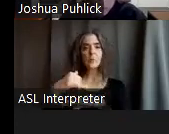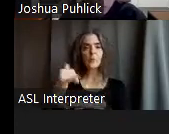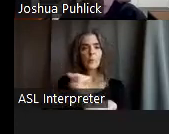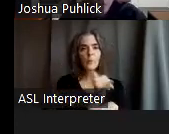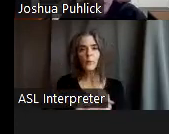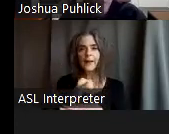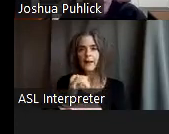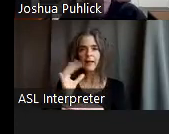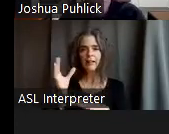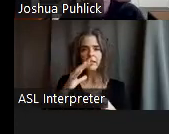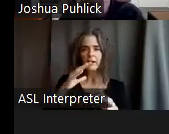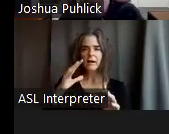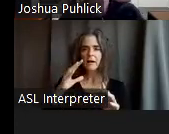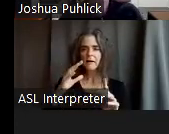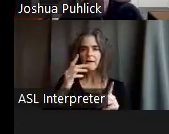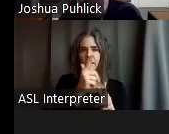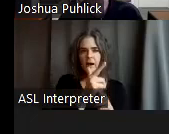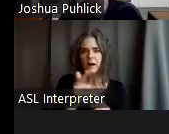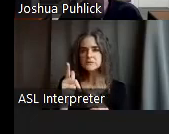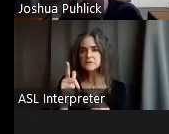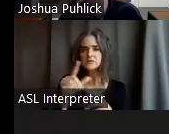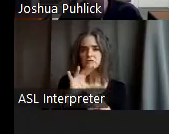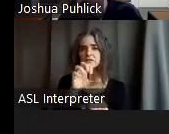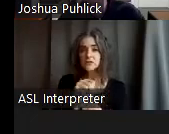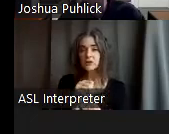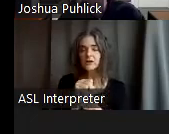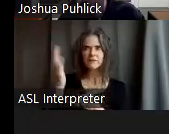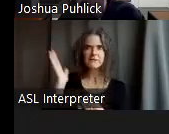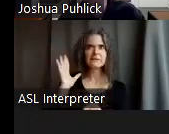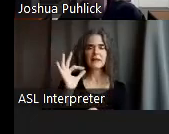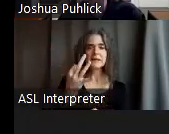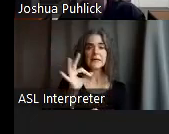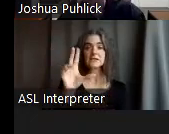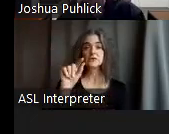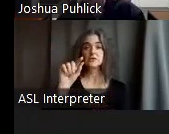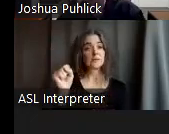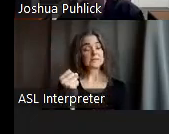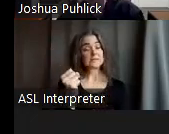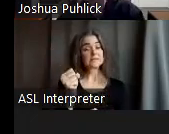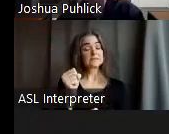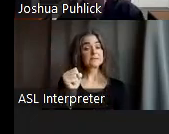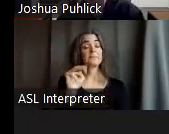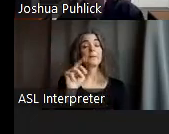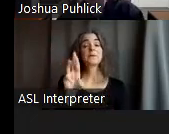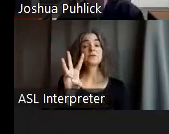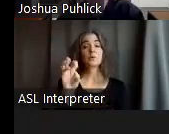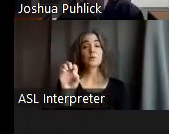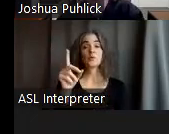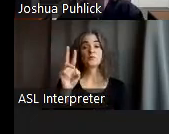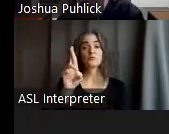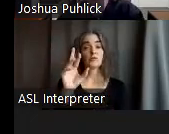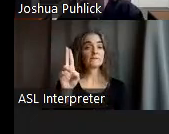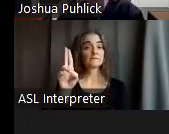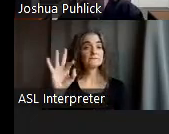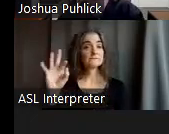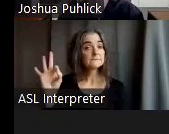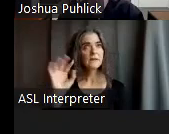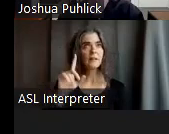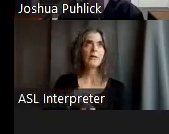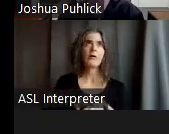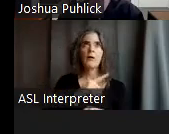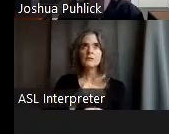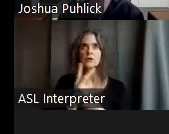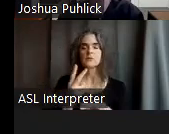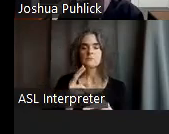the 1920s by Mr. Robert W. Woodruff. And he was the longtime chairman